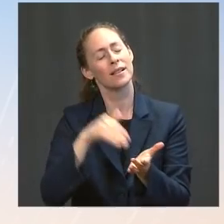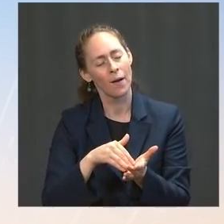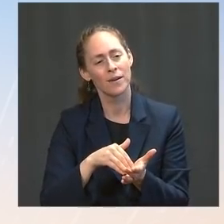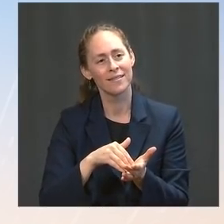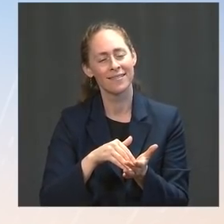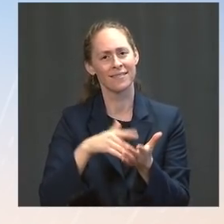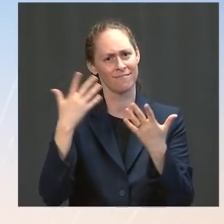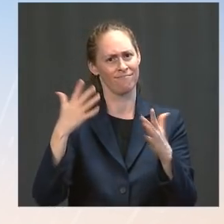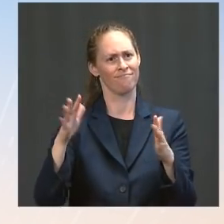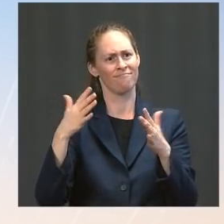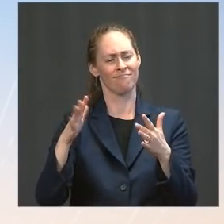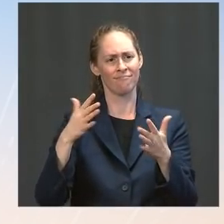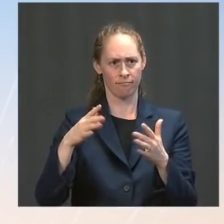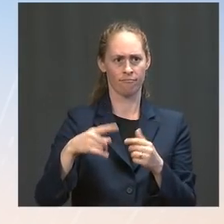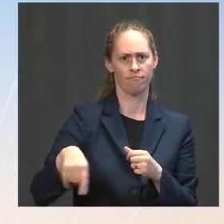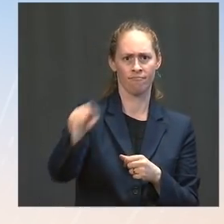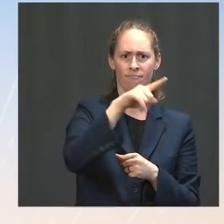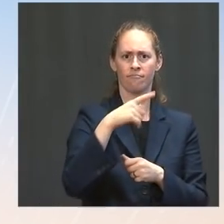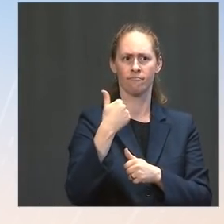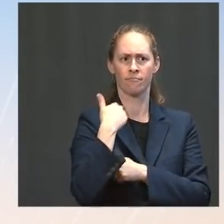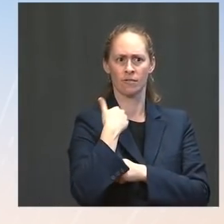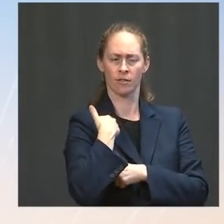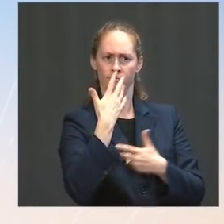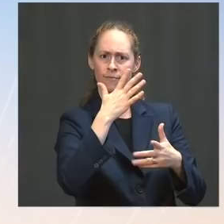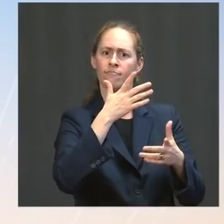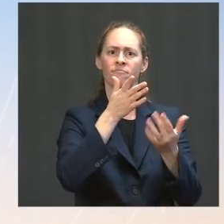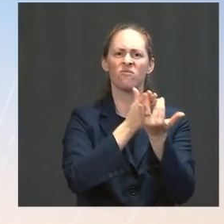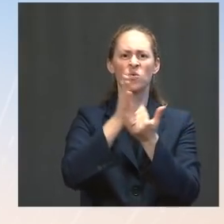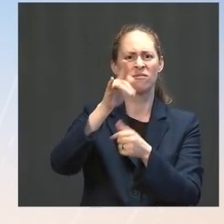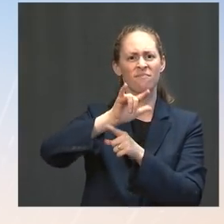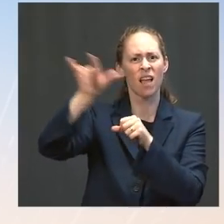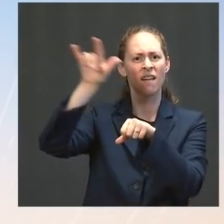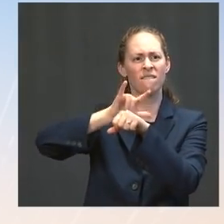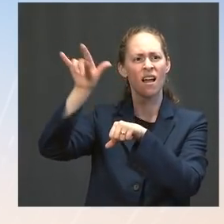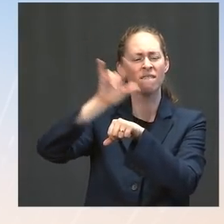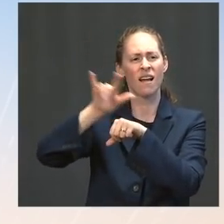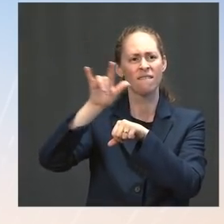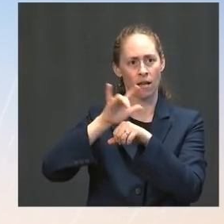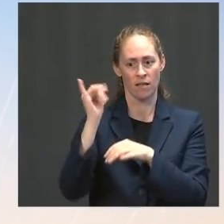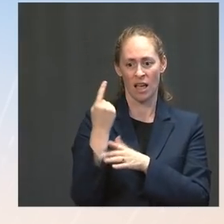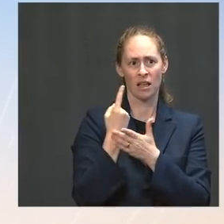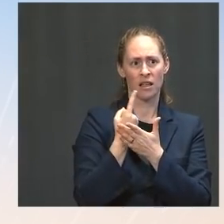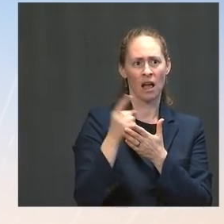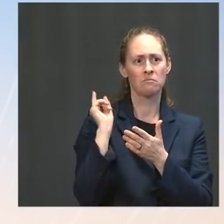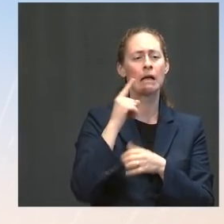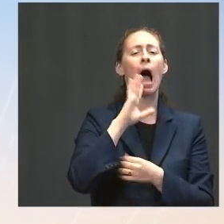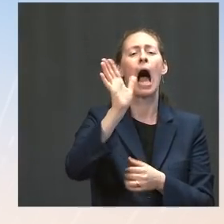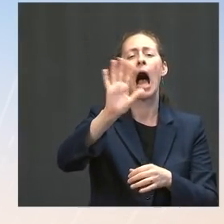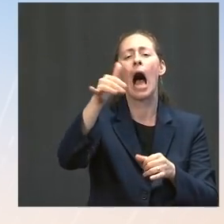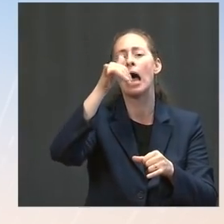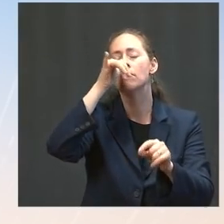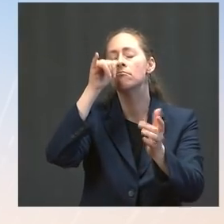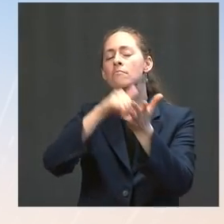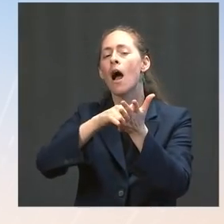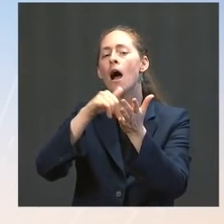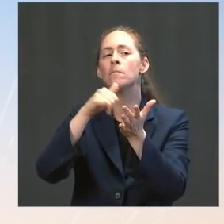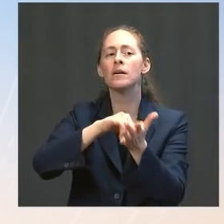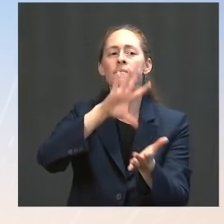briefing on that, as he does regularly from his national security team. That is why we are concerned about numbers around the airport. That is